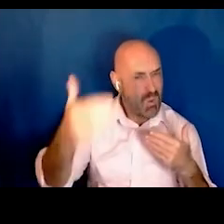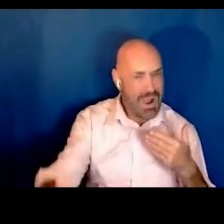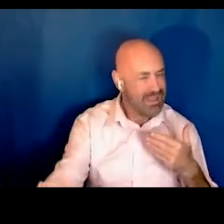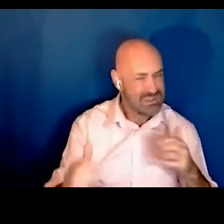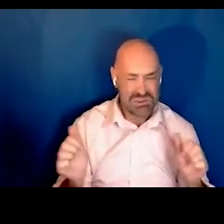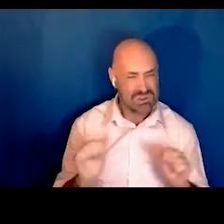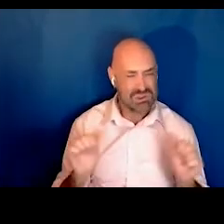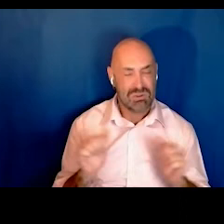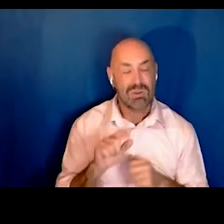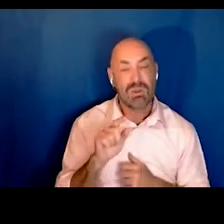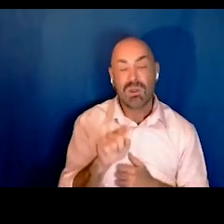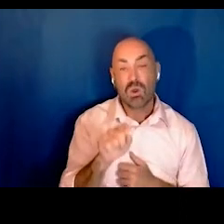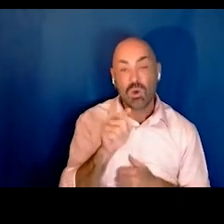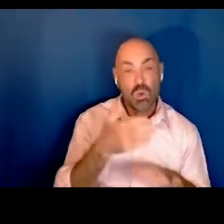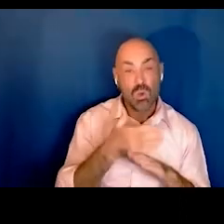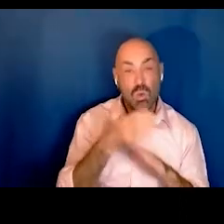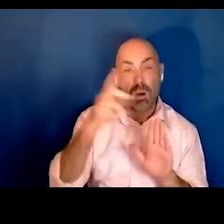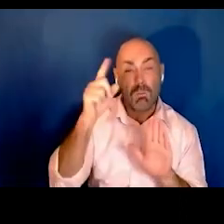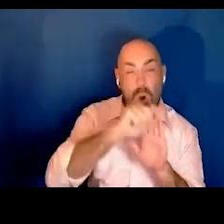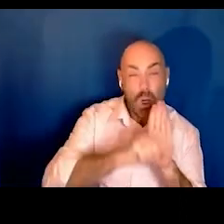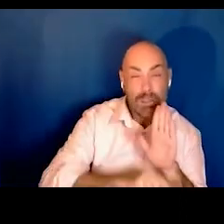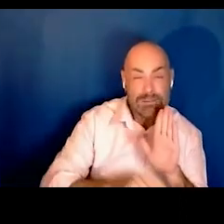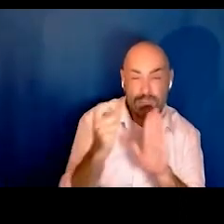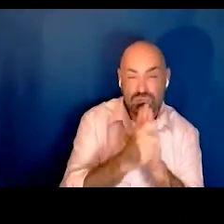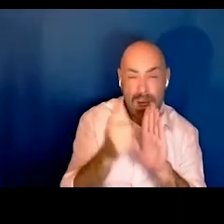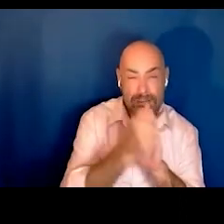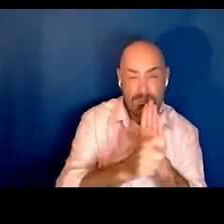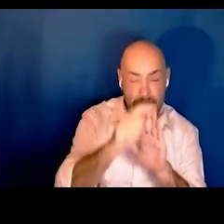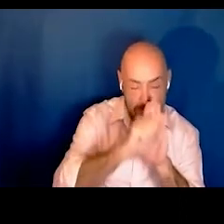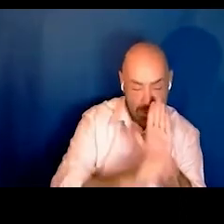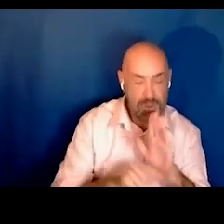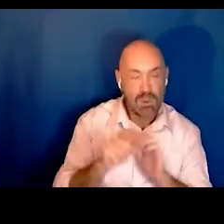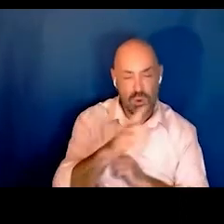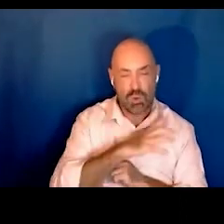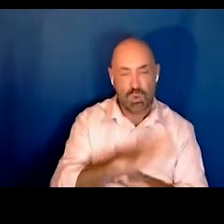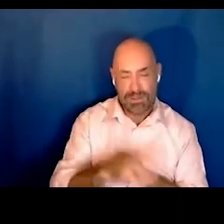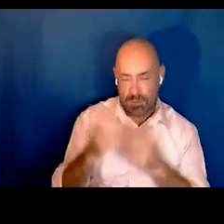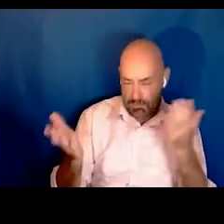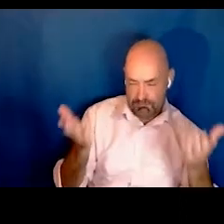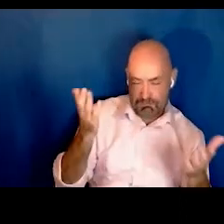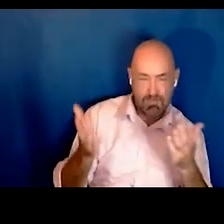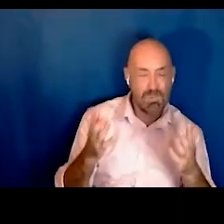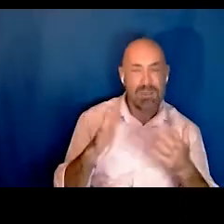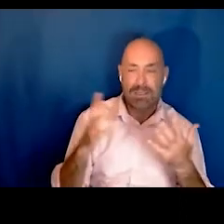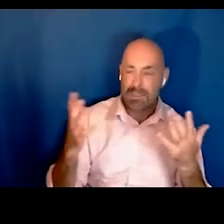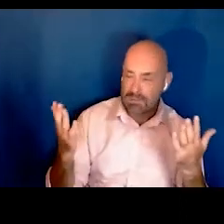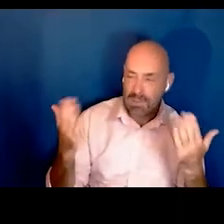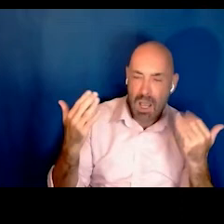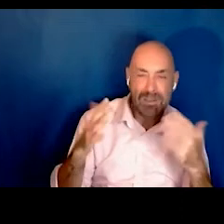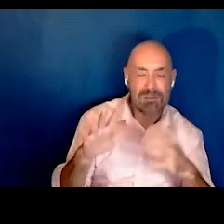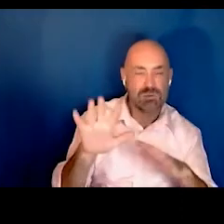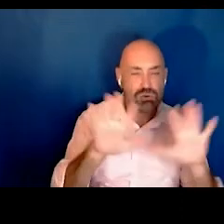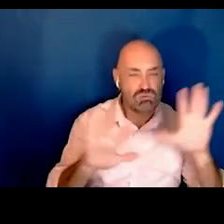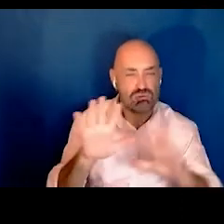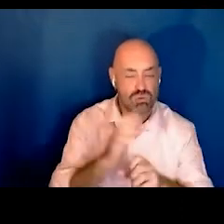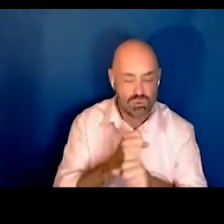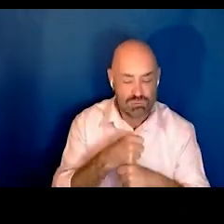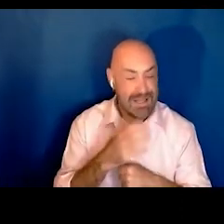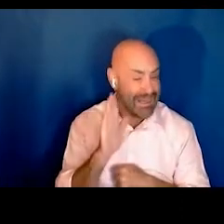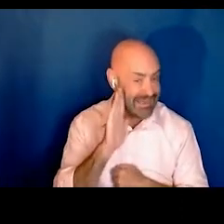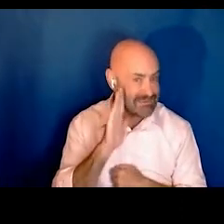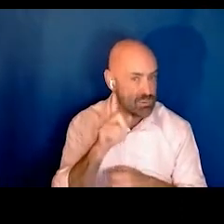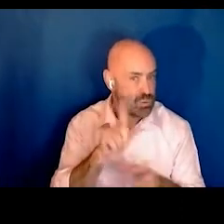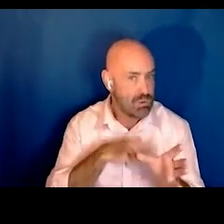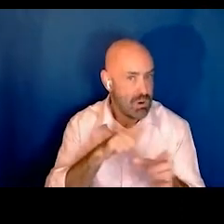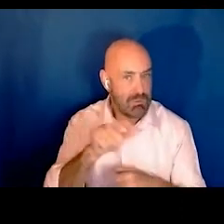If you're someone working in policy, you need to make sure to mitigate this climate distress, you listen to the voices of children and young people and